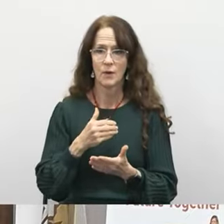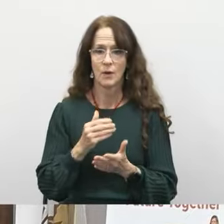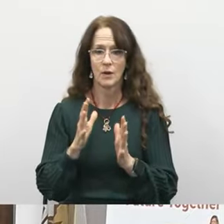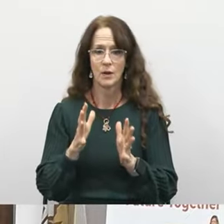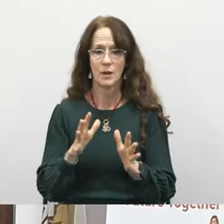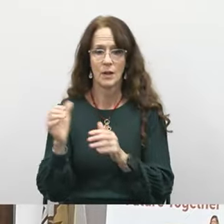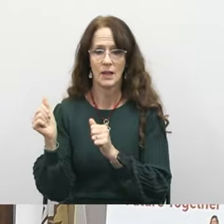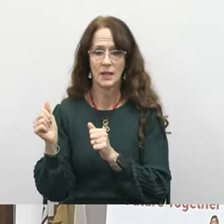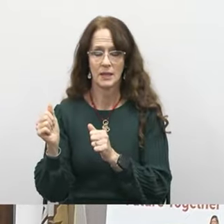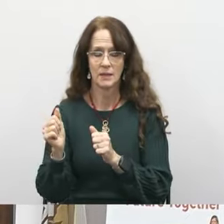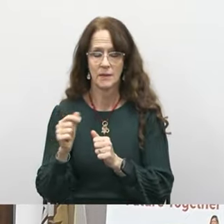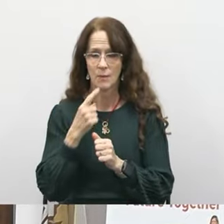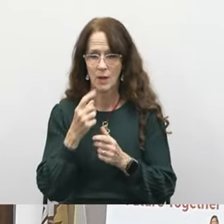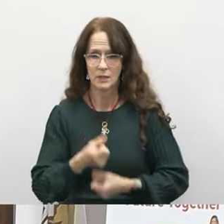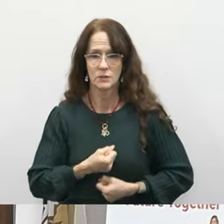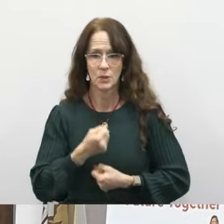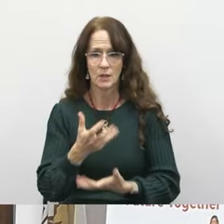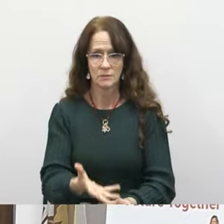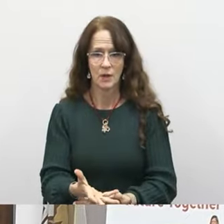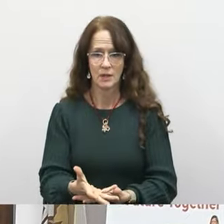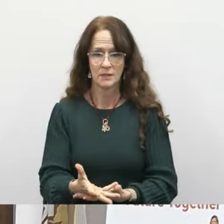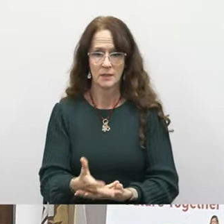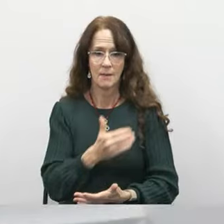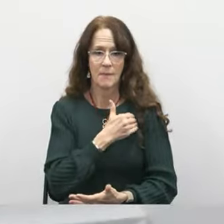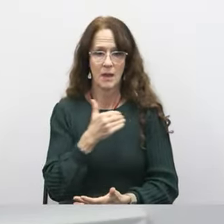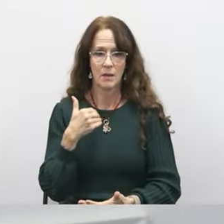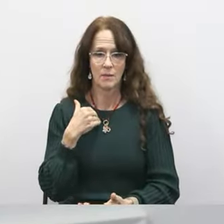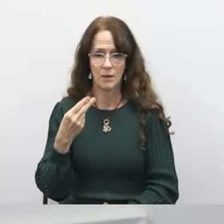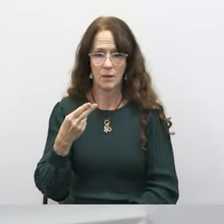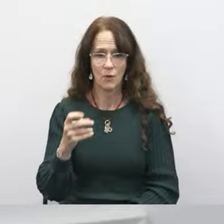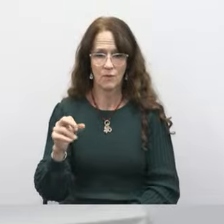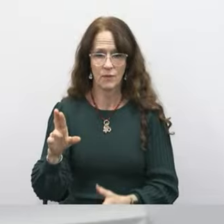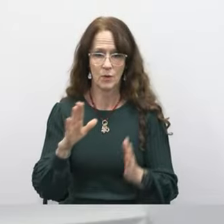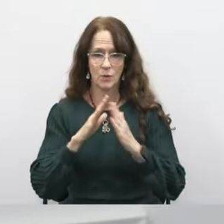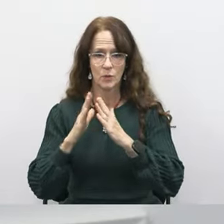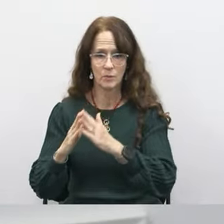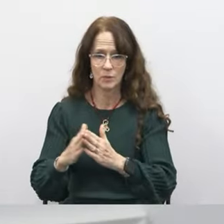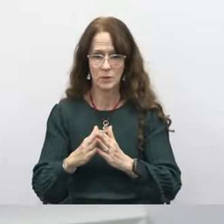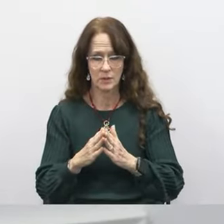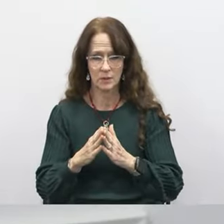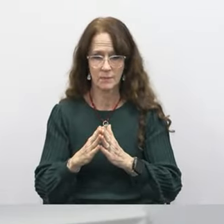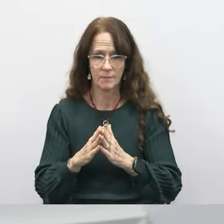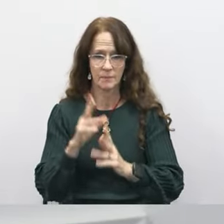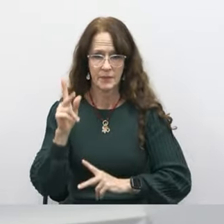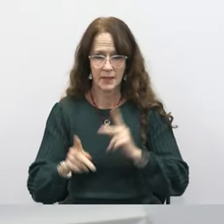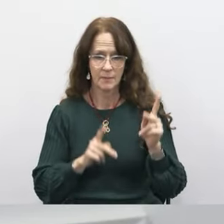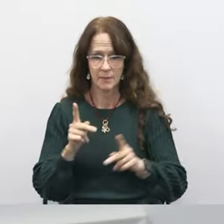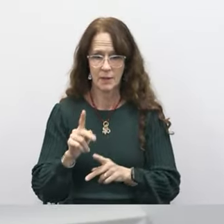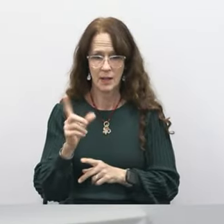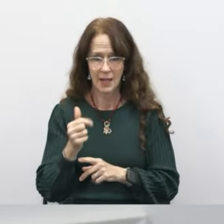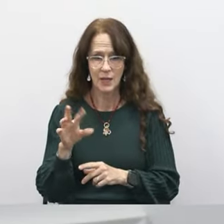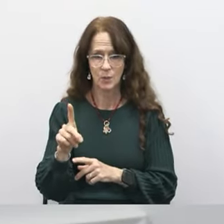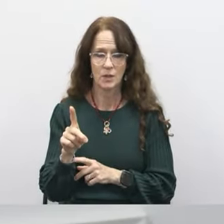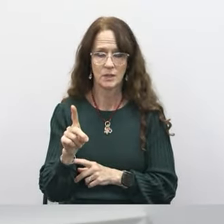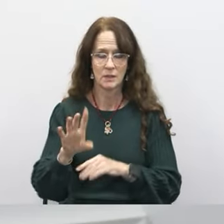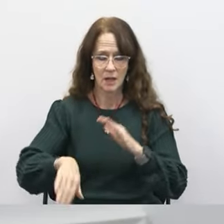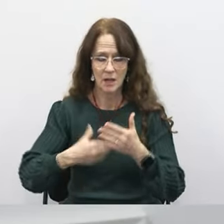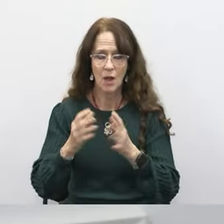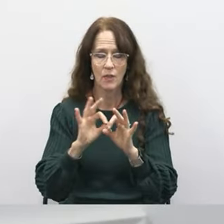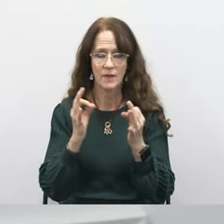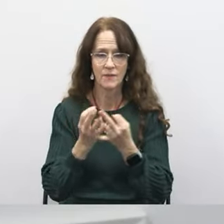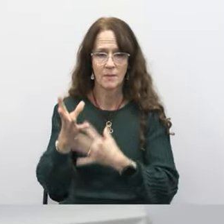I'd just like to express to members of the Hoover community, the residents of Lakewood, and to all of the families who will